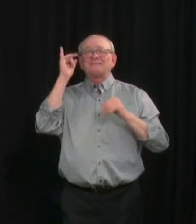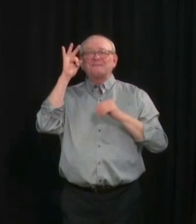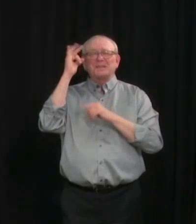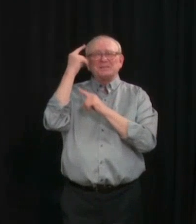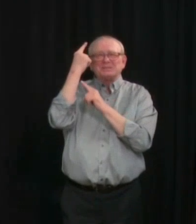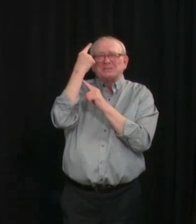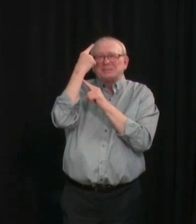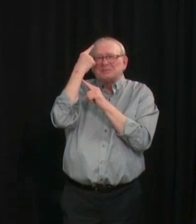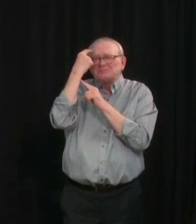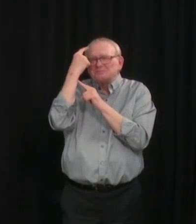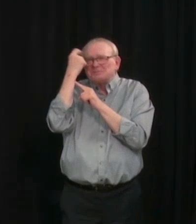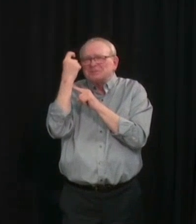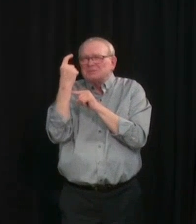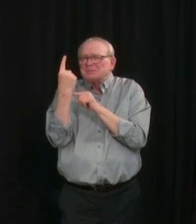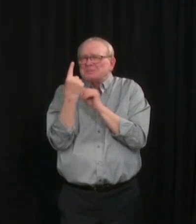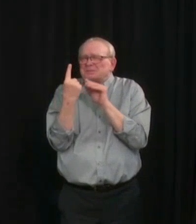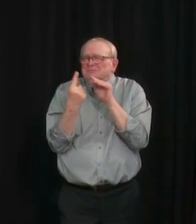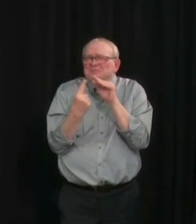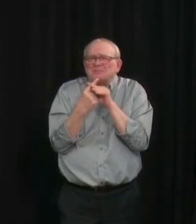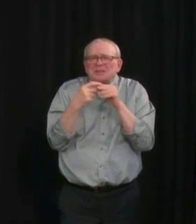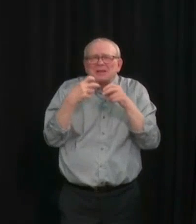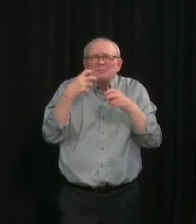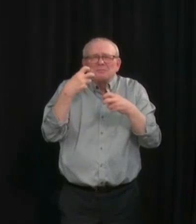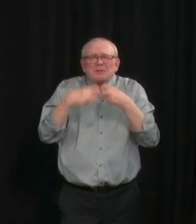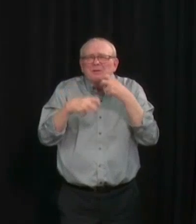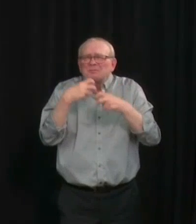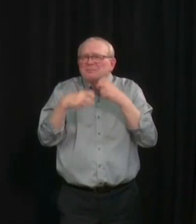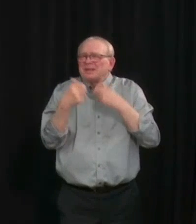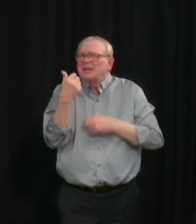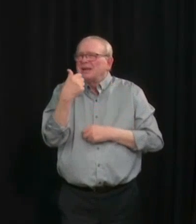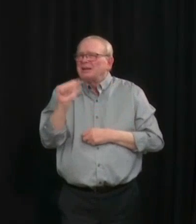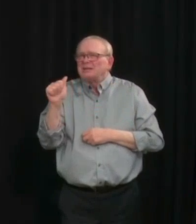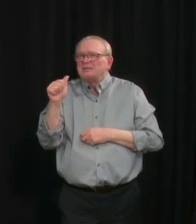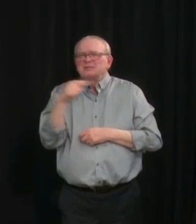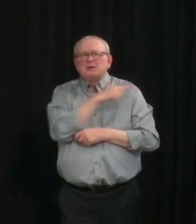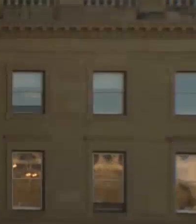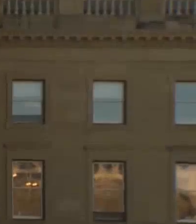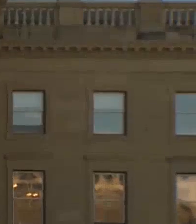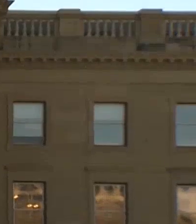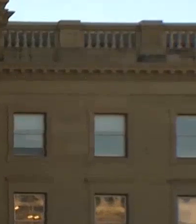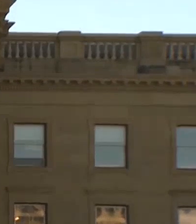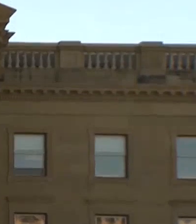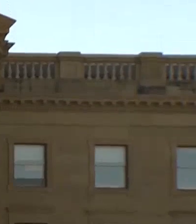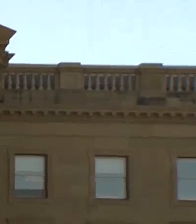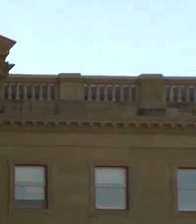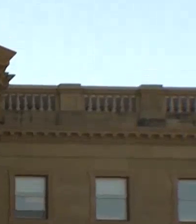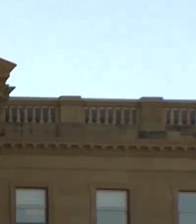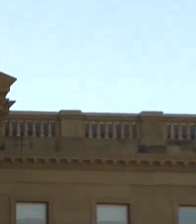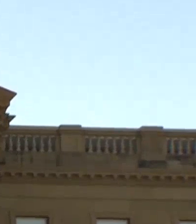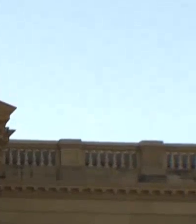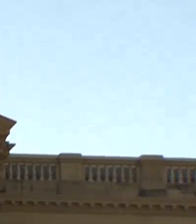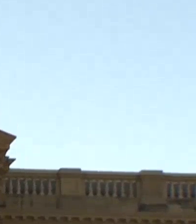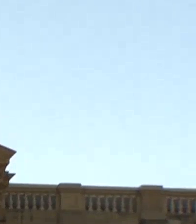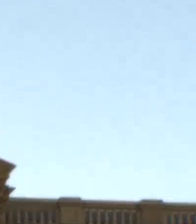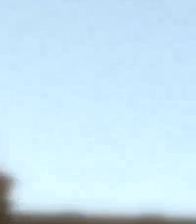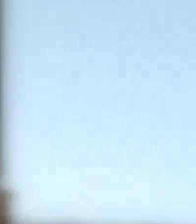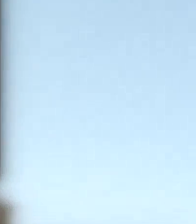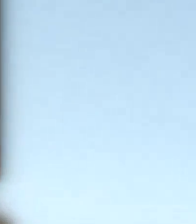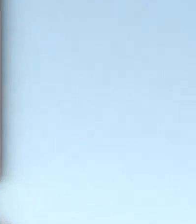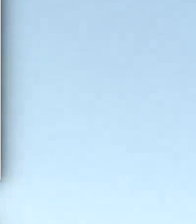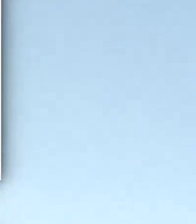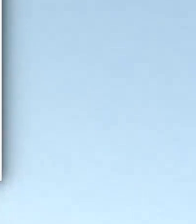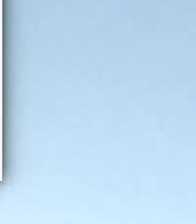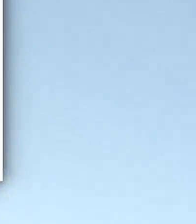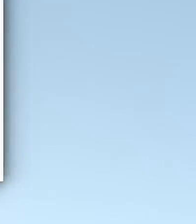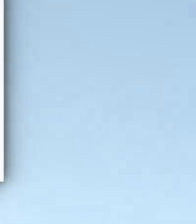with vaccines used in Alberta, further investigation would be done by Alberta Health. Saturday, Dr. Hinshaw noted that most of the